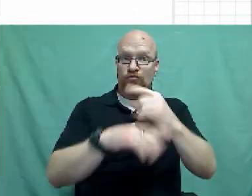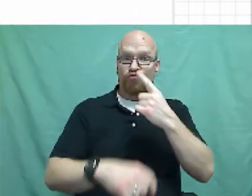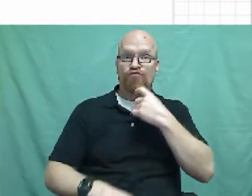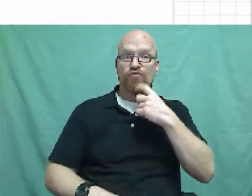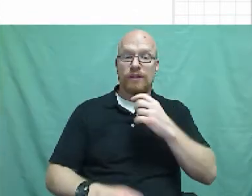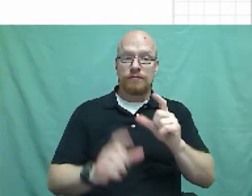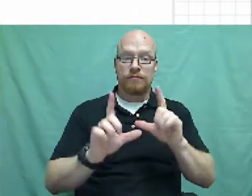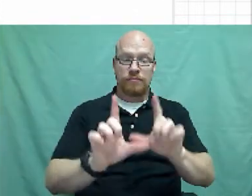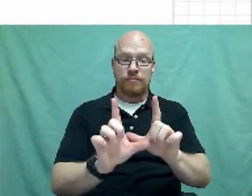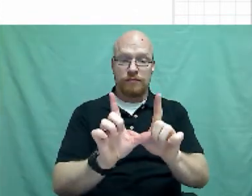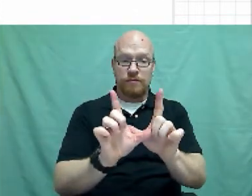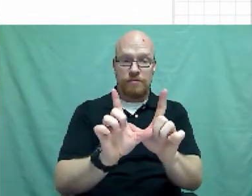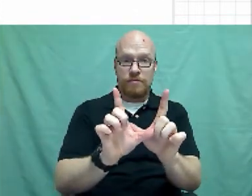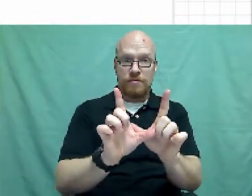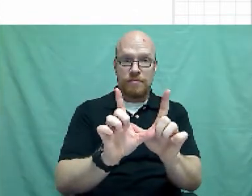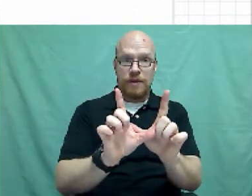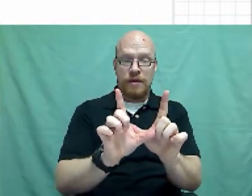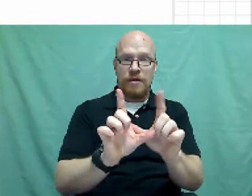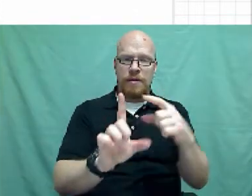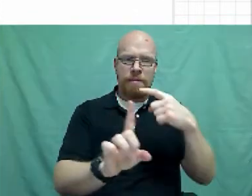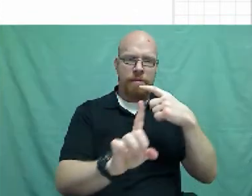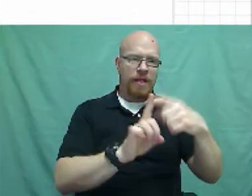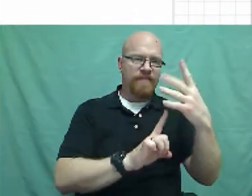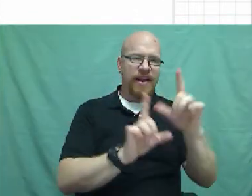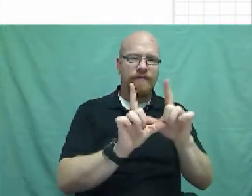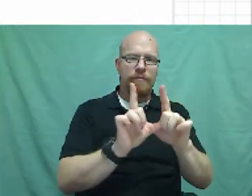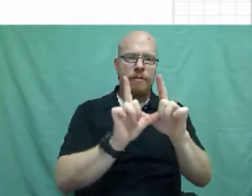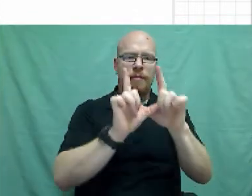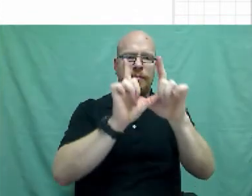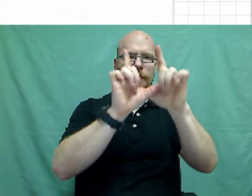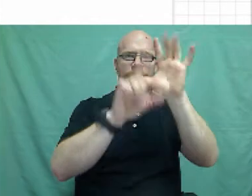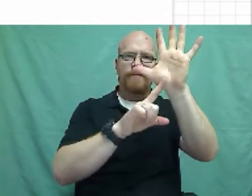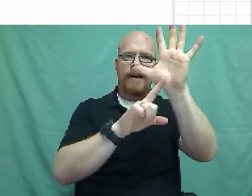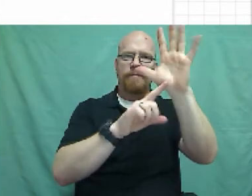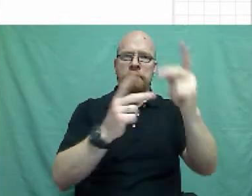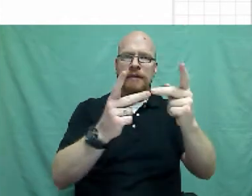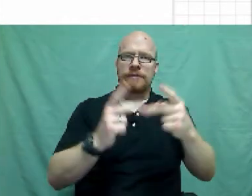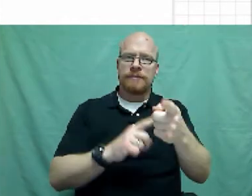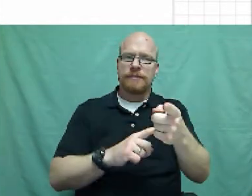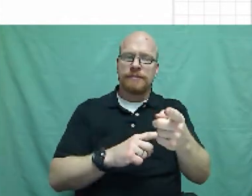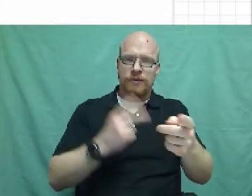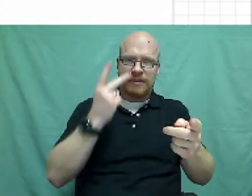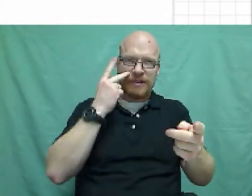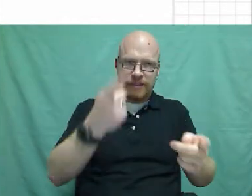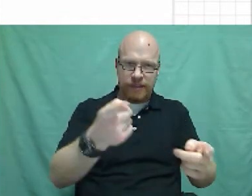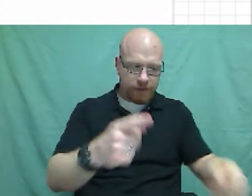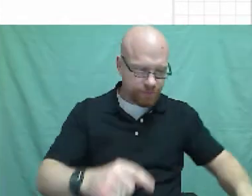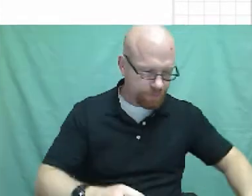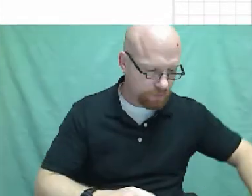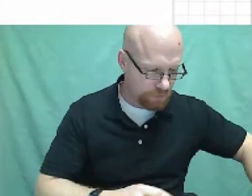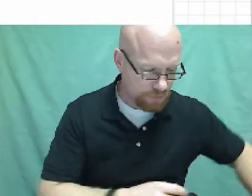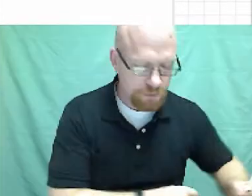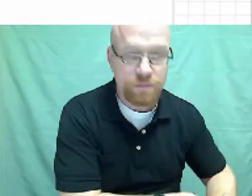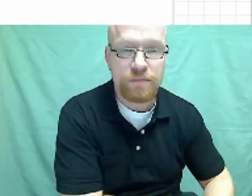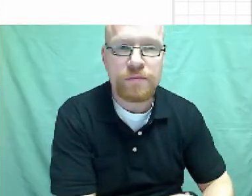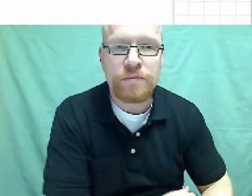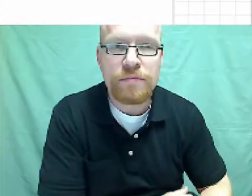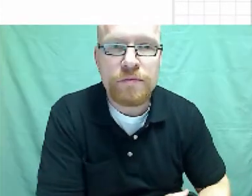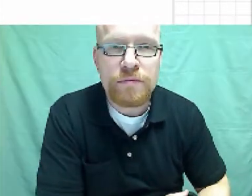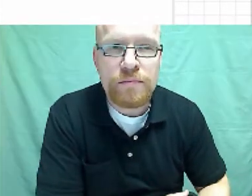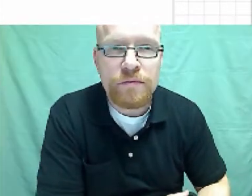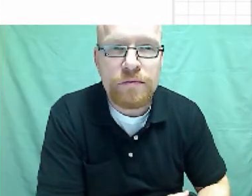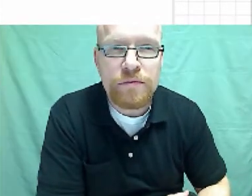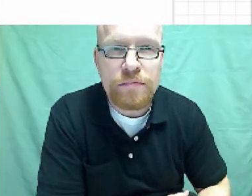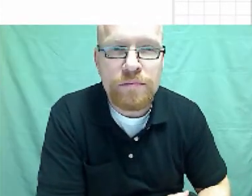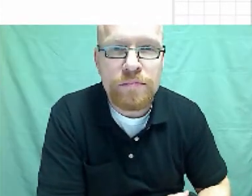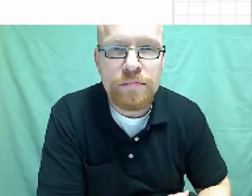And you can see it, the parent function is a red graph, and then we added 5, and it moved up 5 places to give